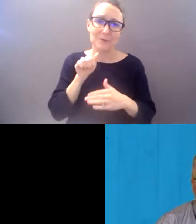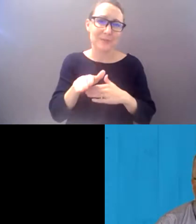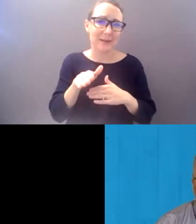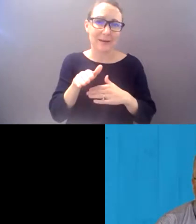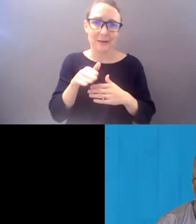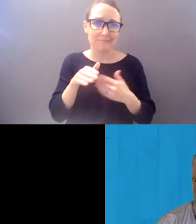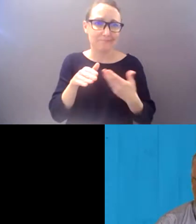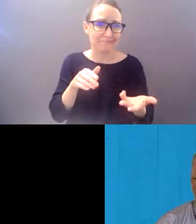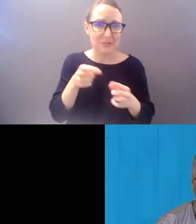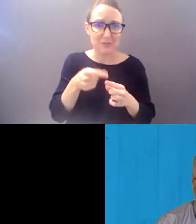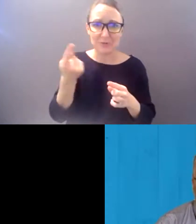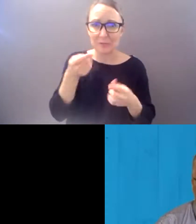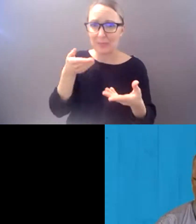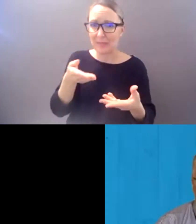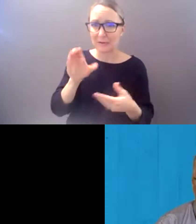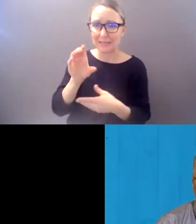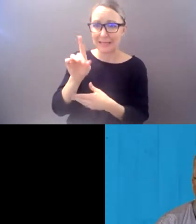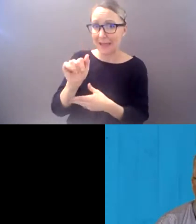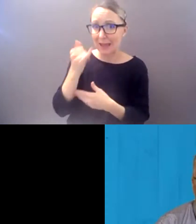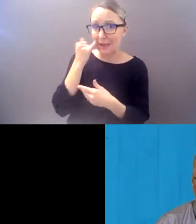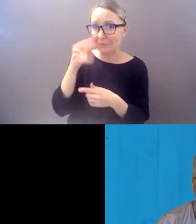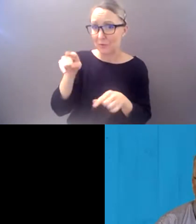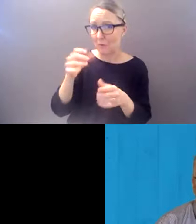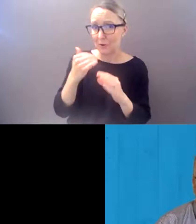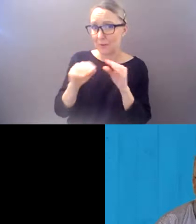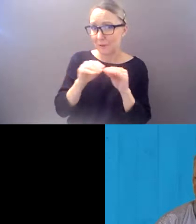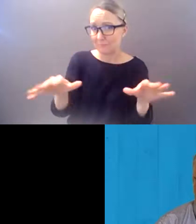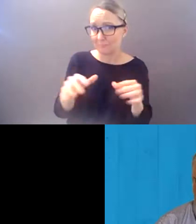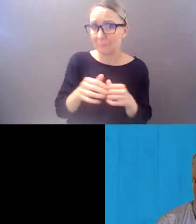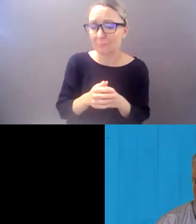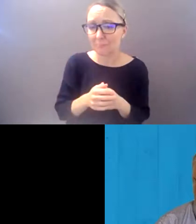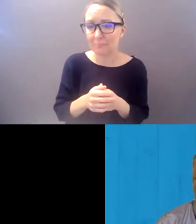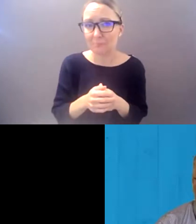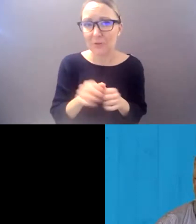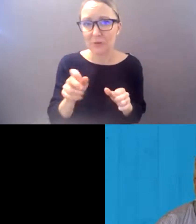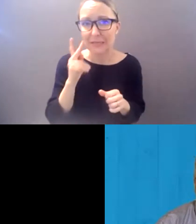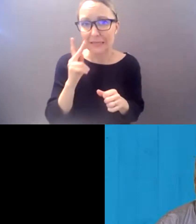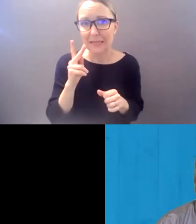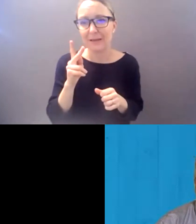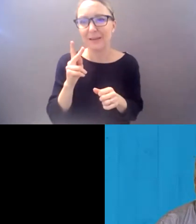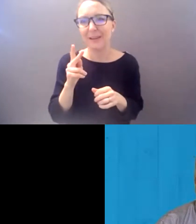someone at CDA if they can distribute it to folks. It's available as a PDF as well.